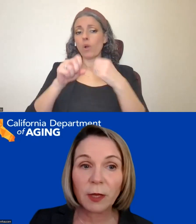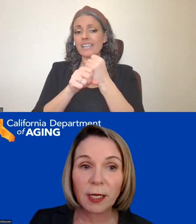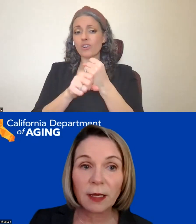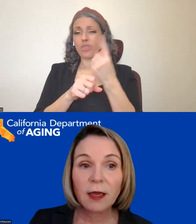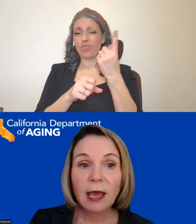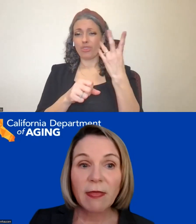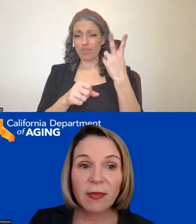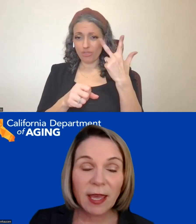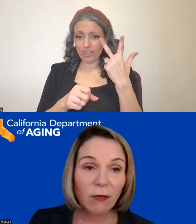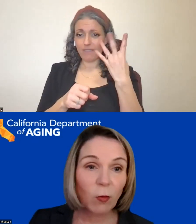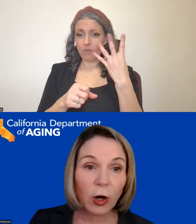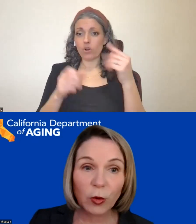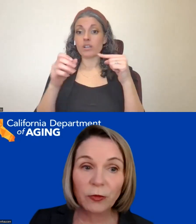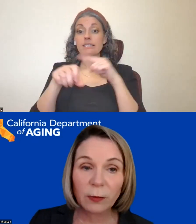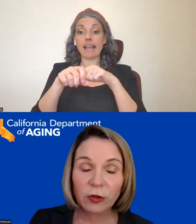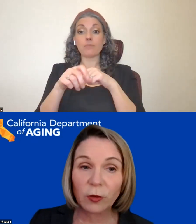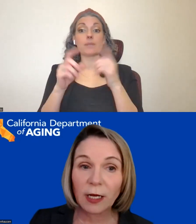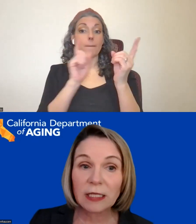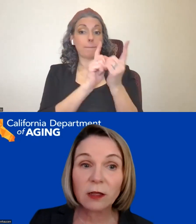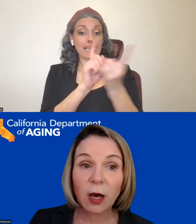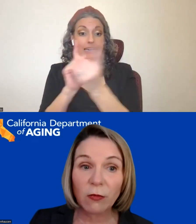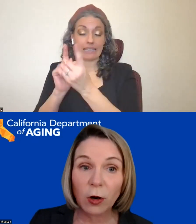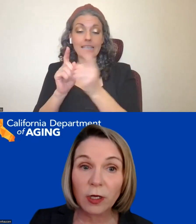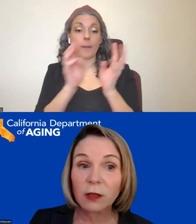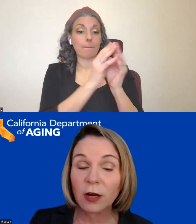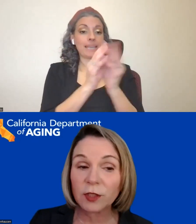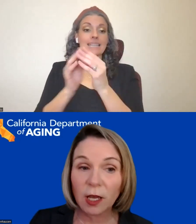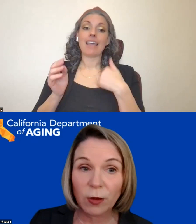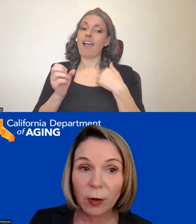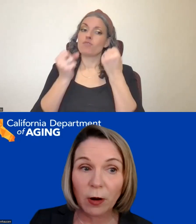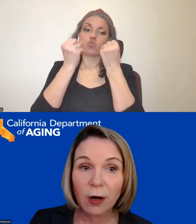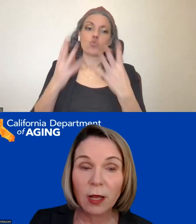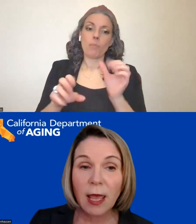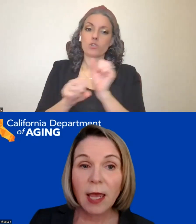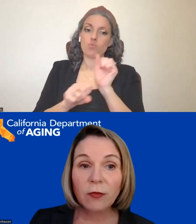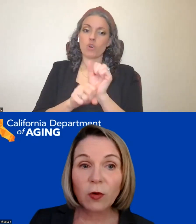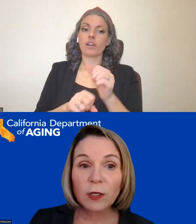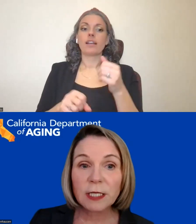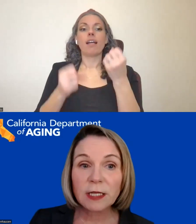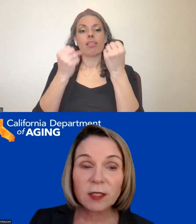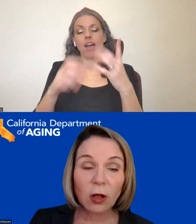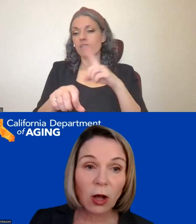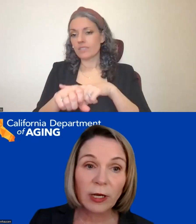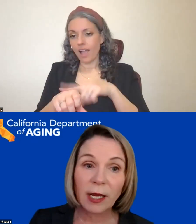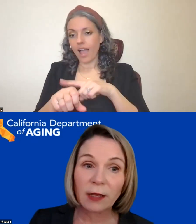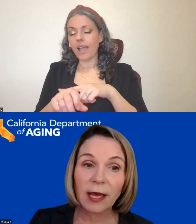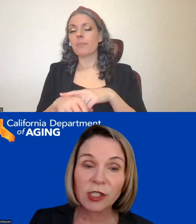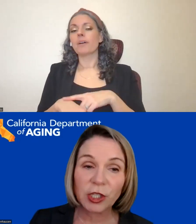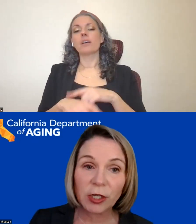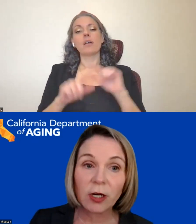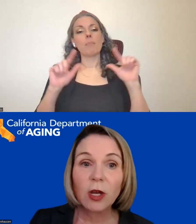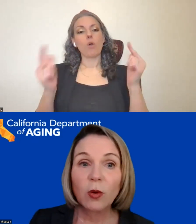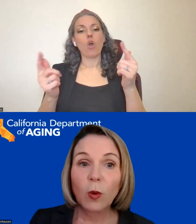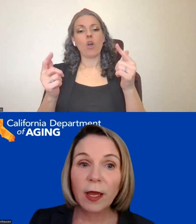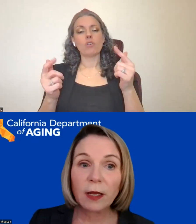full committee. And then they have work groups in between. It's a lot of work and a lot of time on their part. And of course, this all culminated